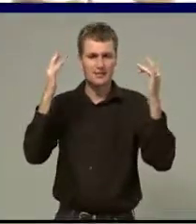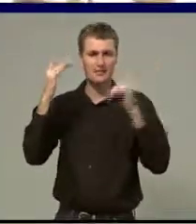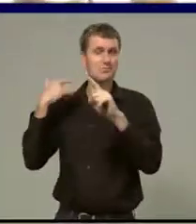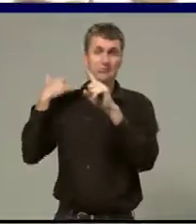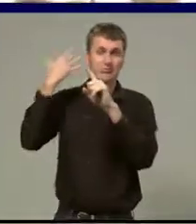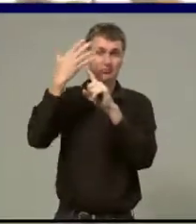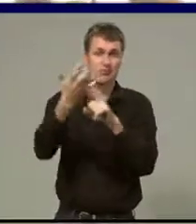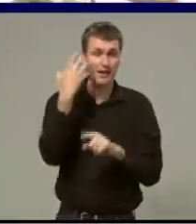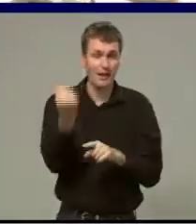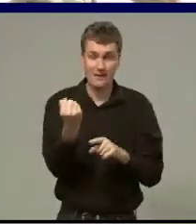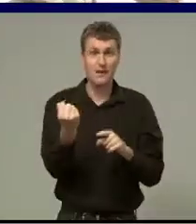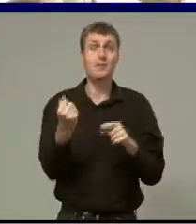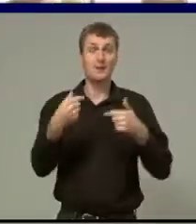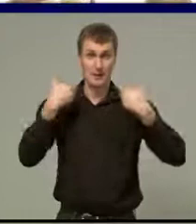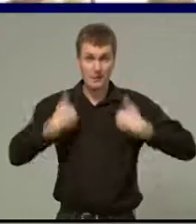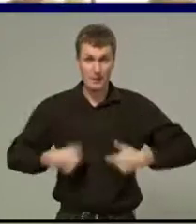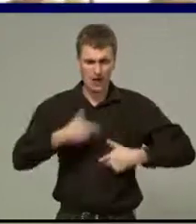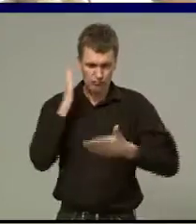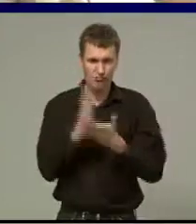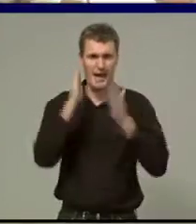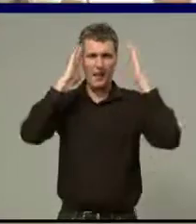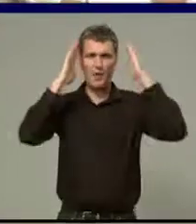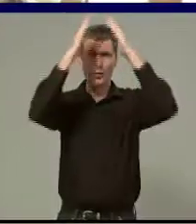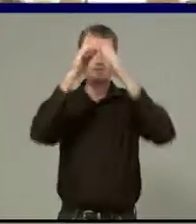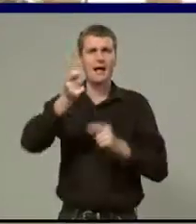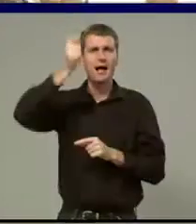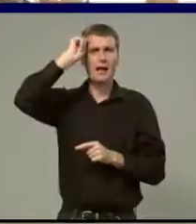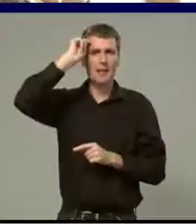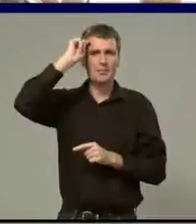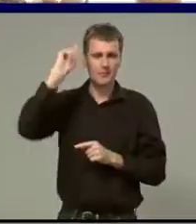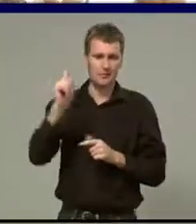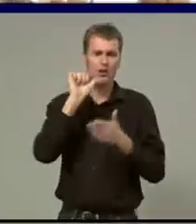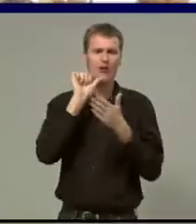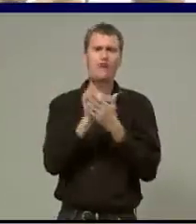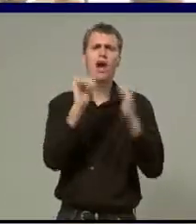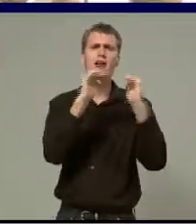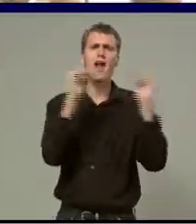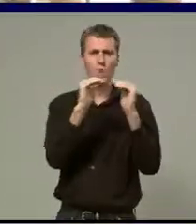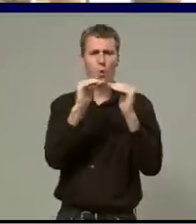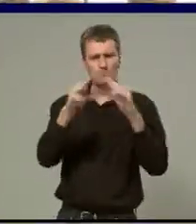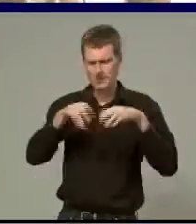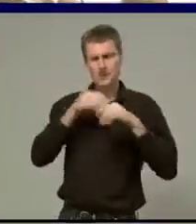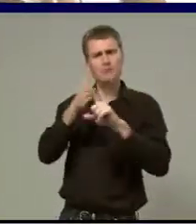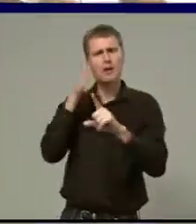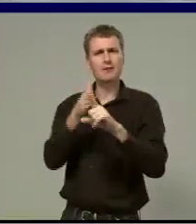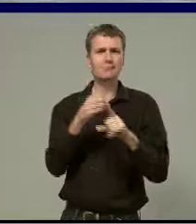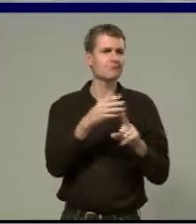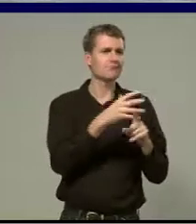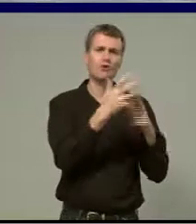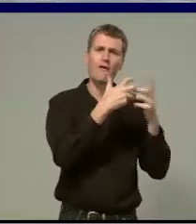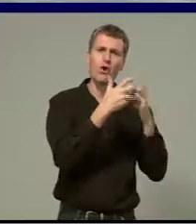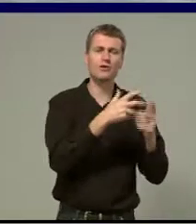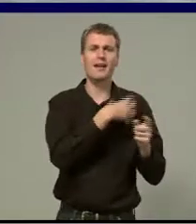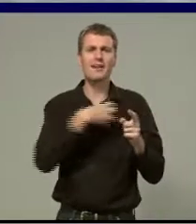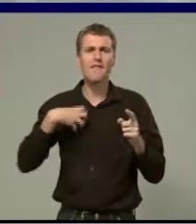exploitation. This is real wizard stuff, approved of at the right levels, university, the government and the local peoples. Hoping